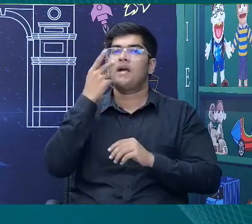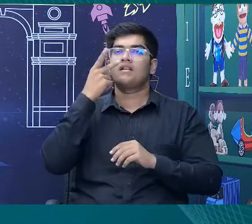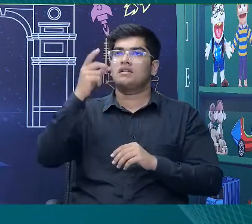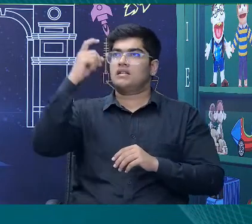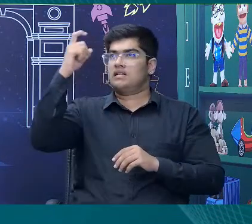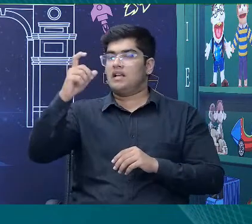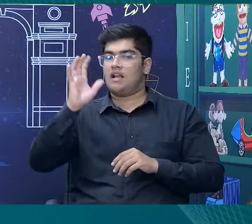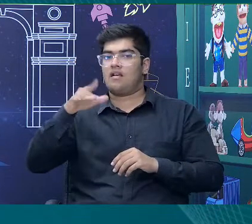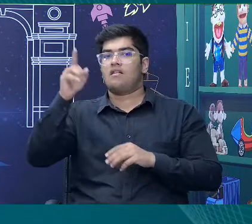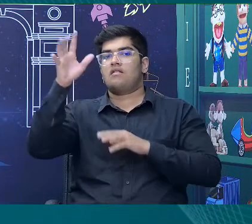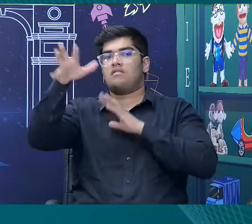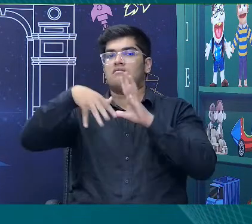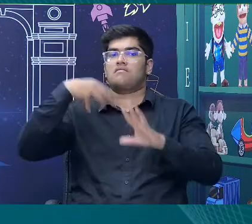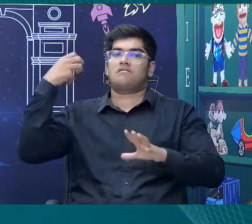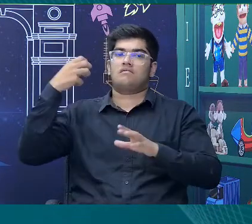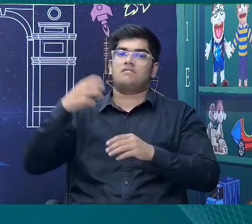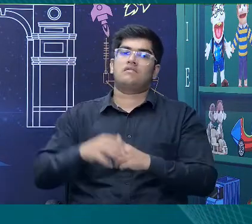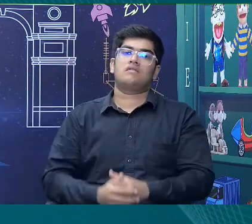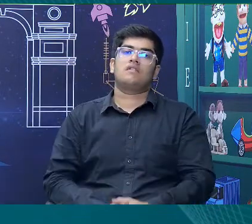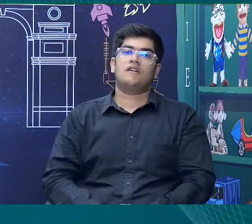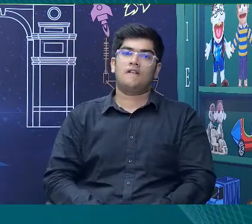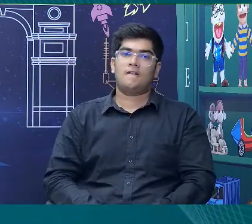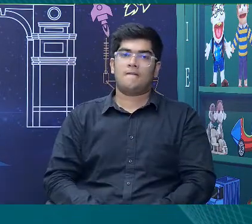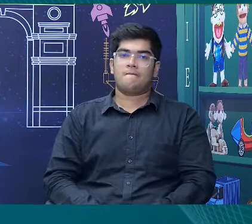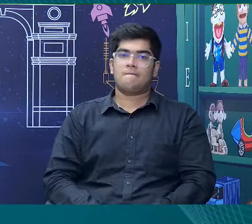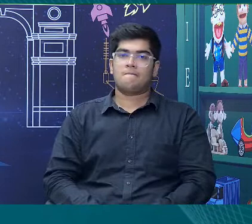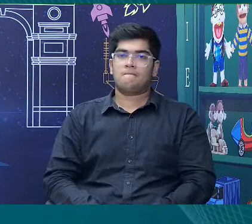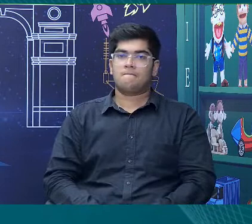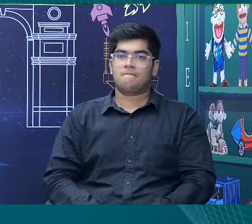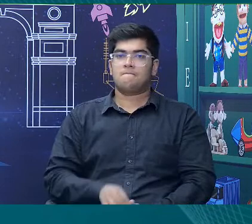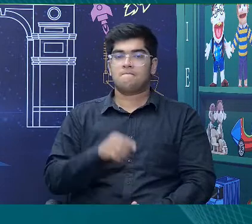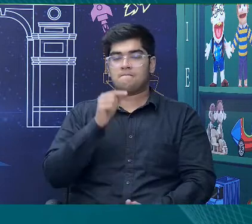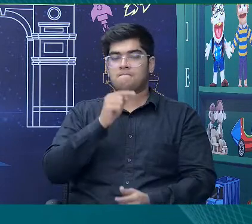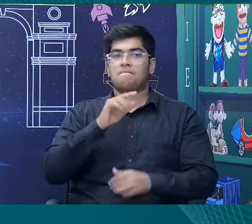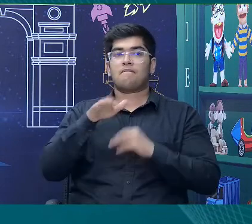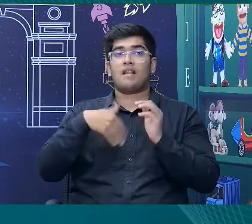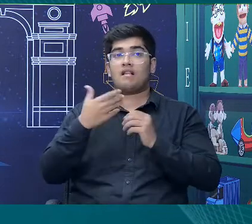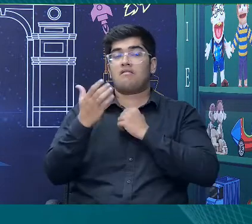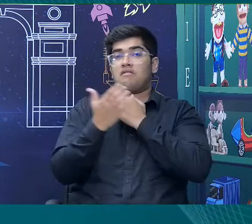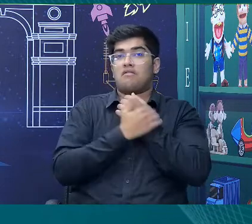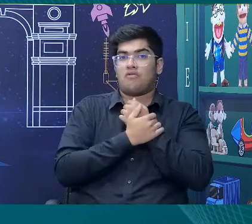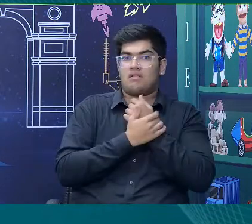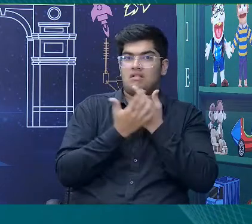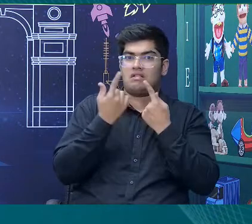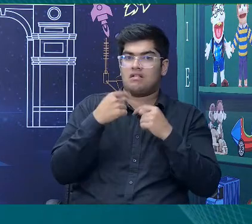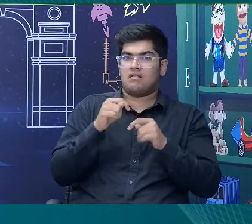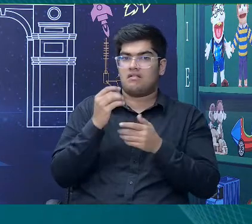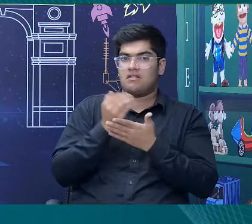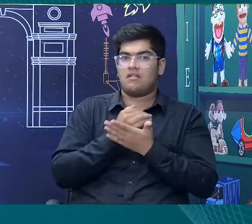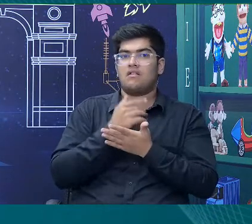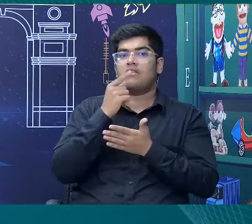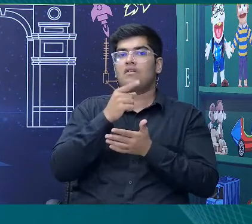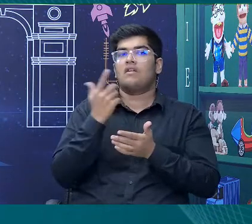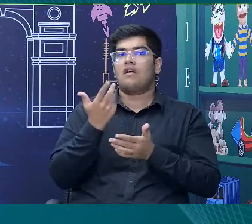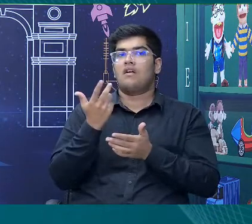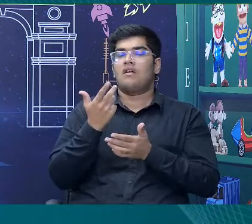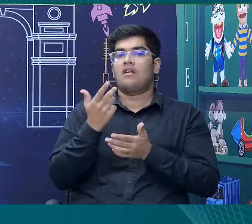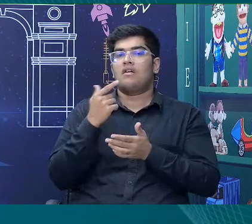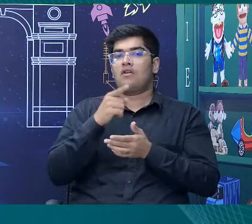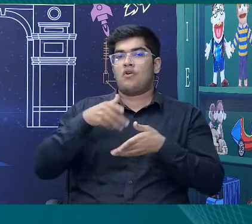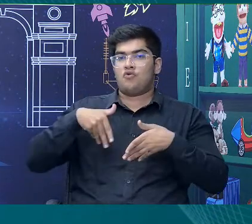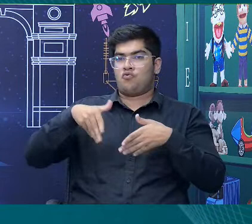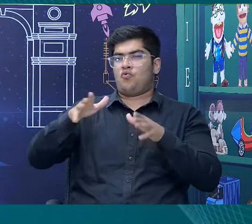and steals the old man's money. Okay. And to avoid being caught, he leaves the public